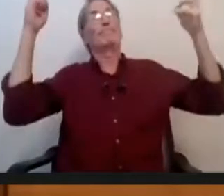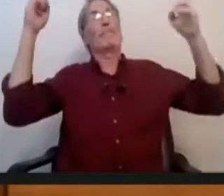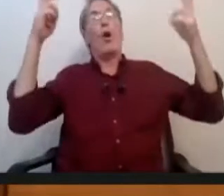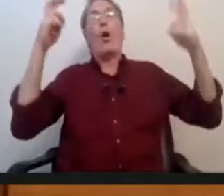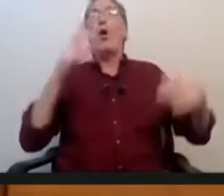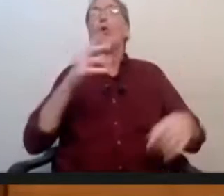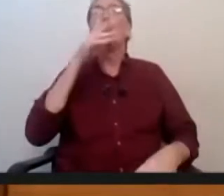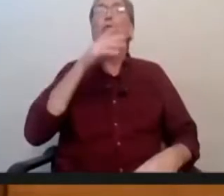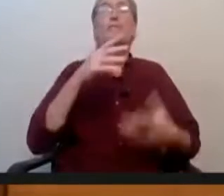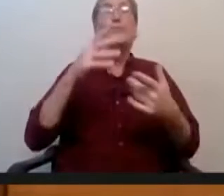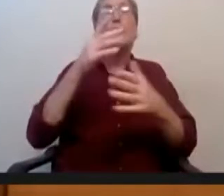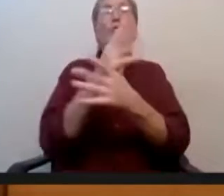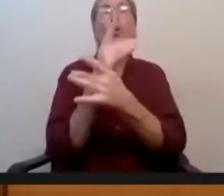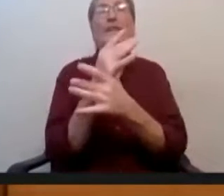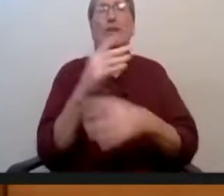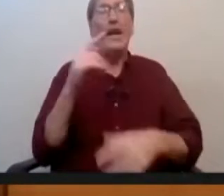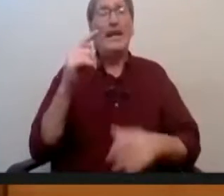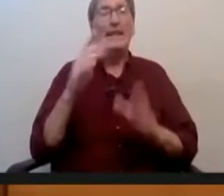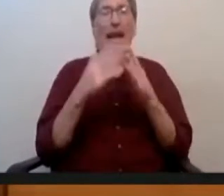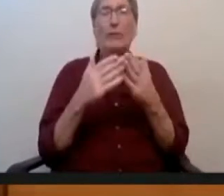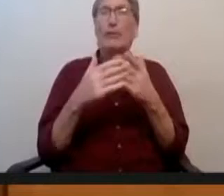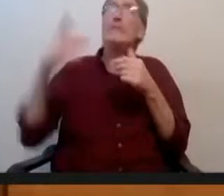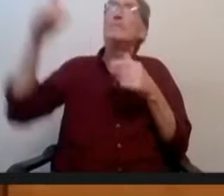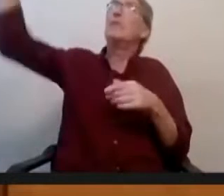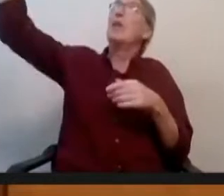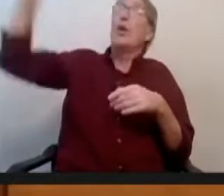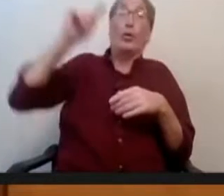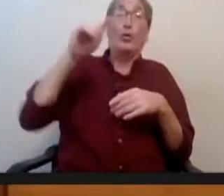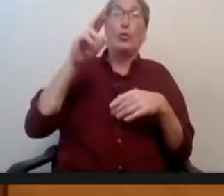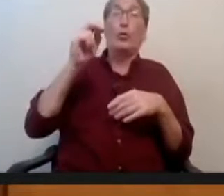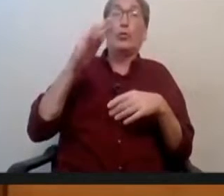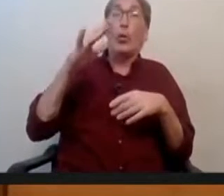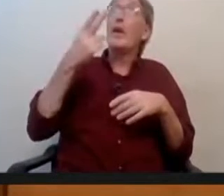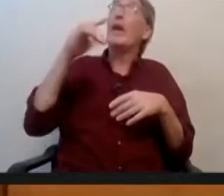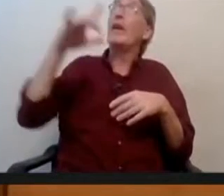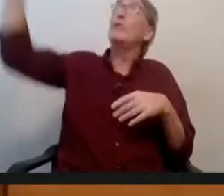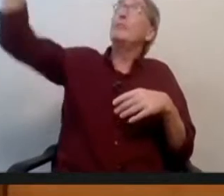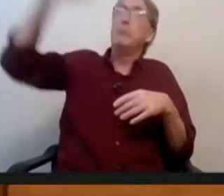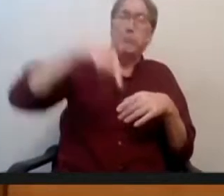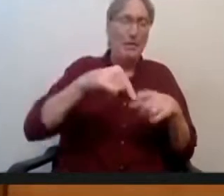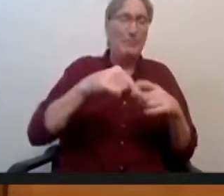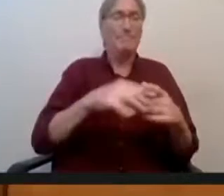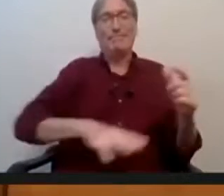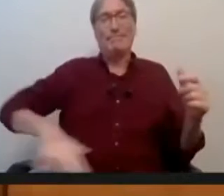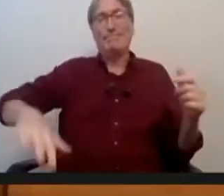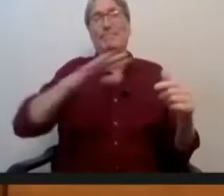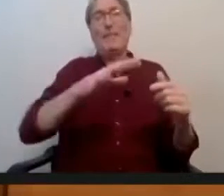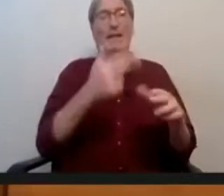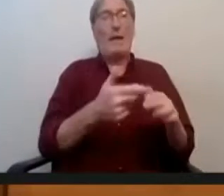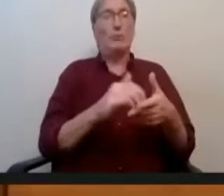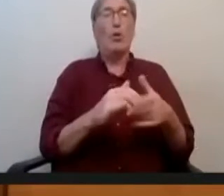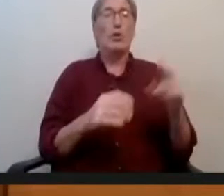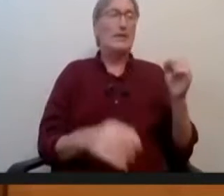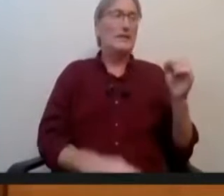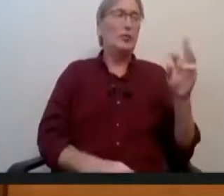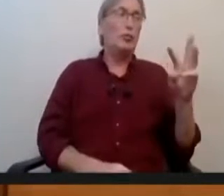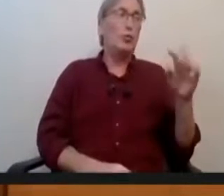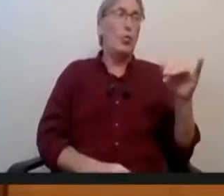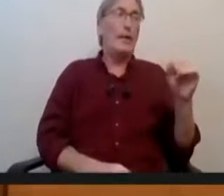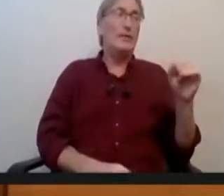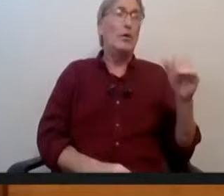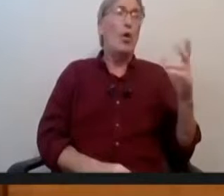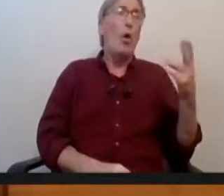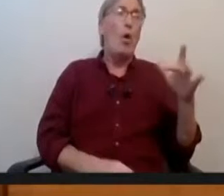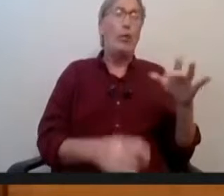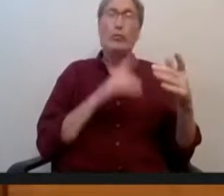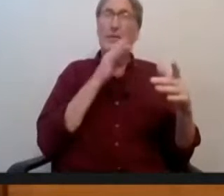right below Troy Hill, now called Spring Hill, was first nicknamed Swiss Hole. Initially, it was slow to see growth, with